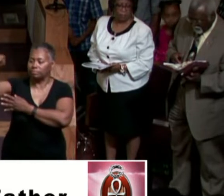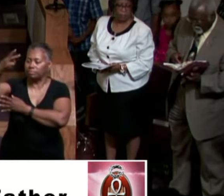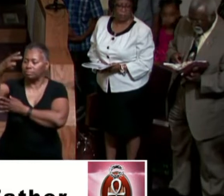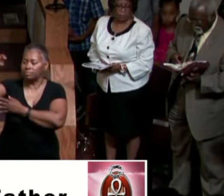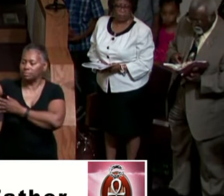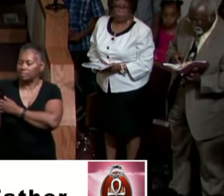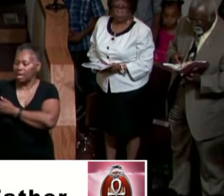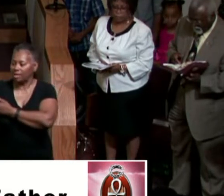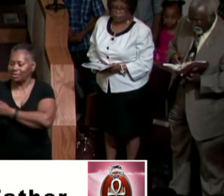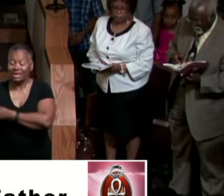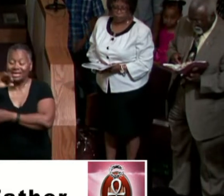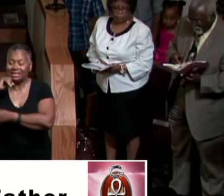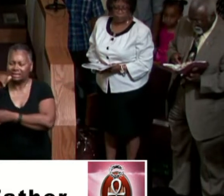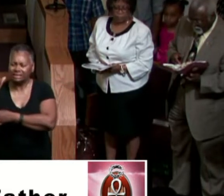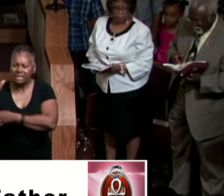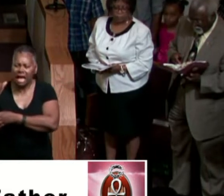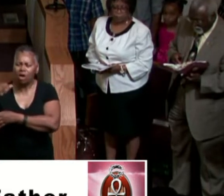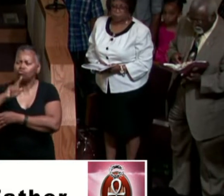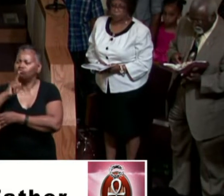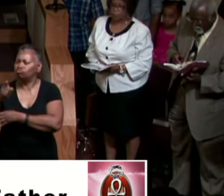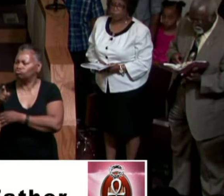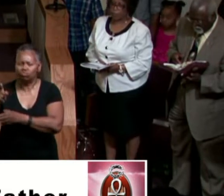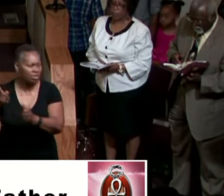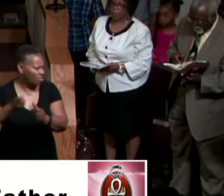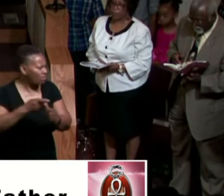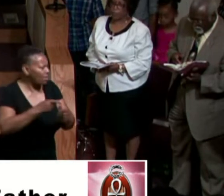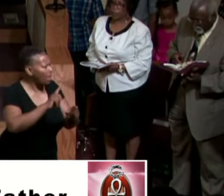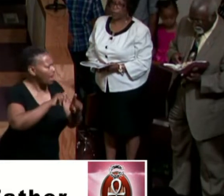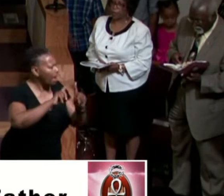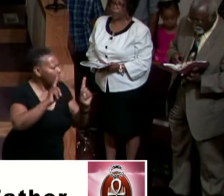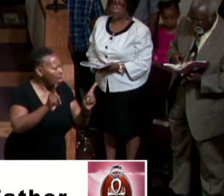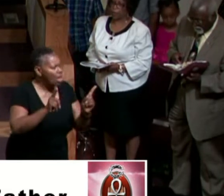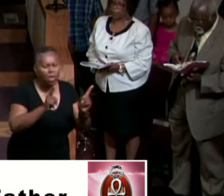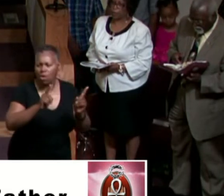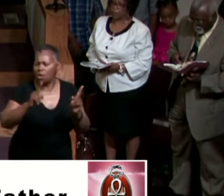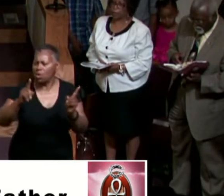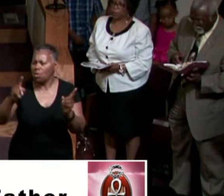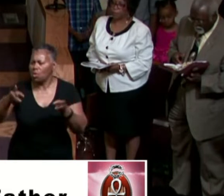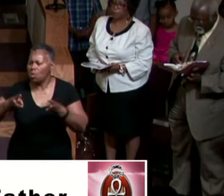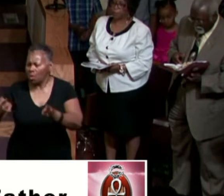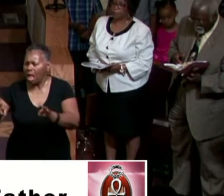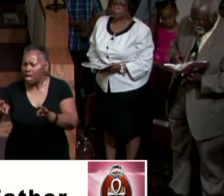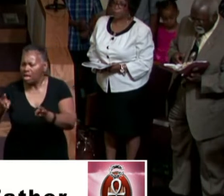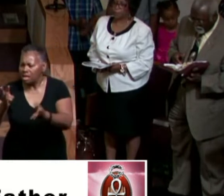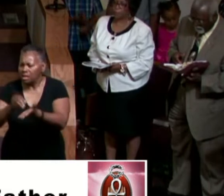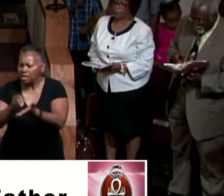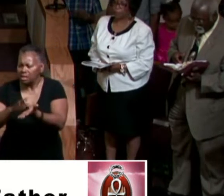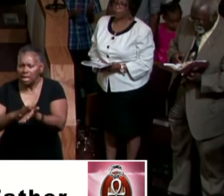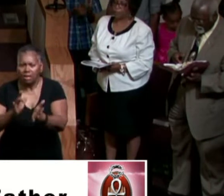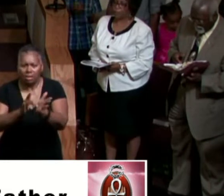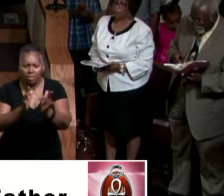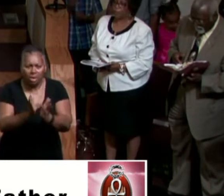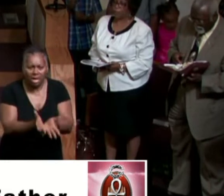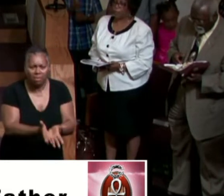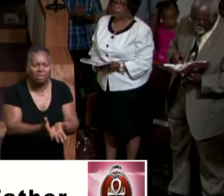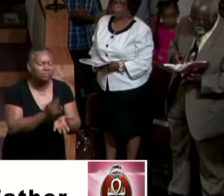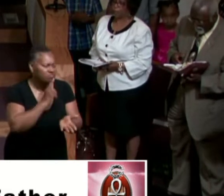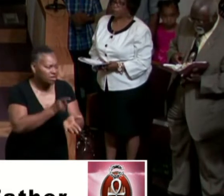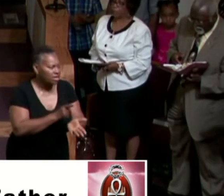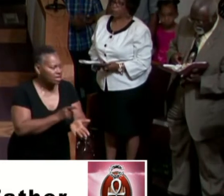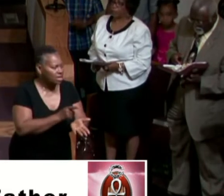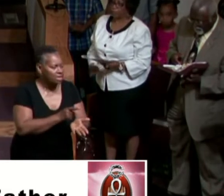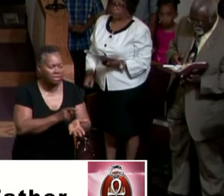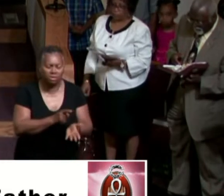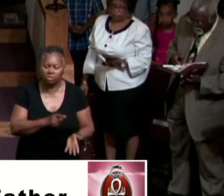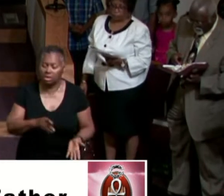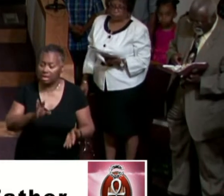Chronologically, it is not the first Bible, but the way it has been listed, it is the first book. It says this is how Jesus, the